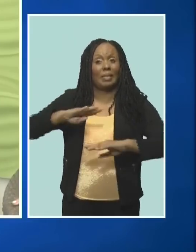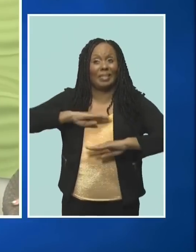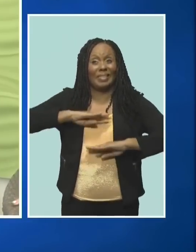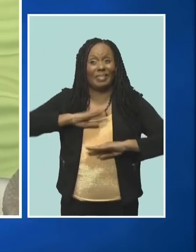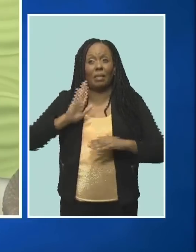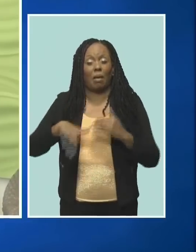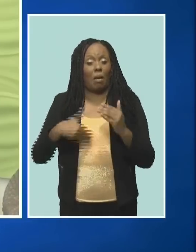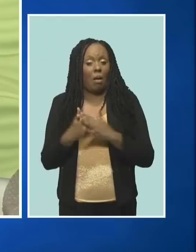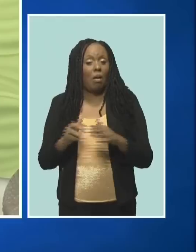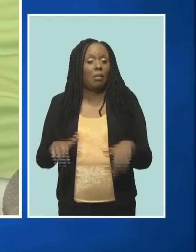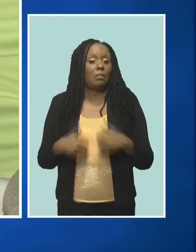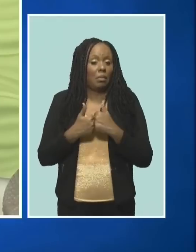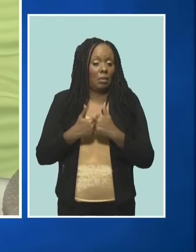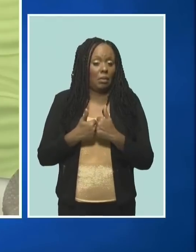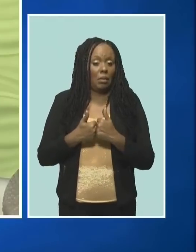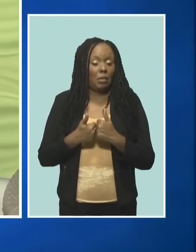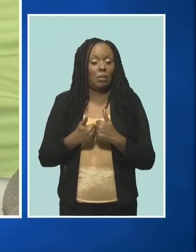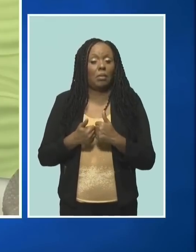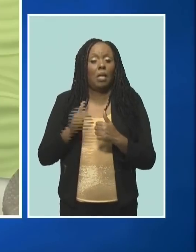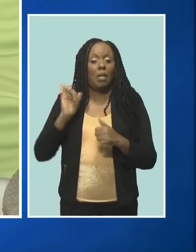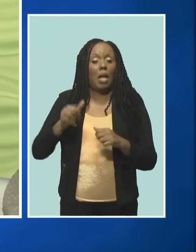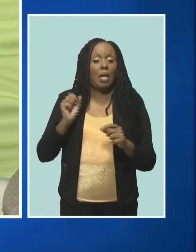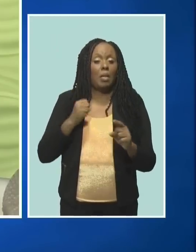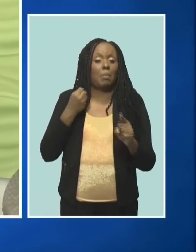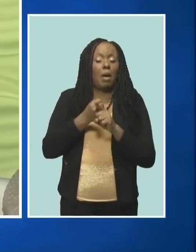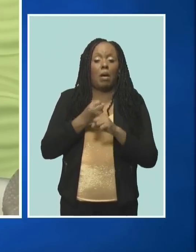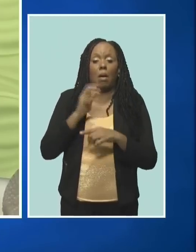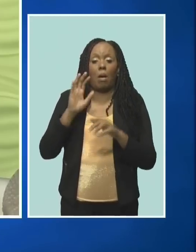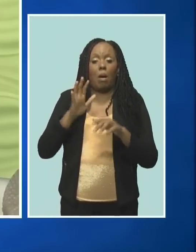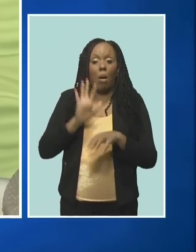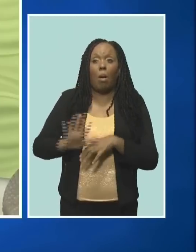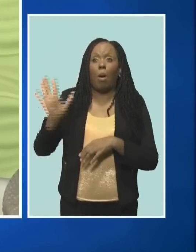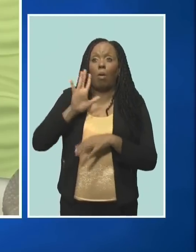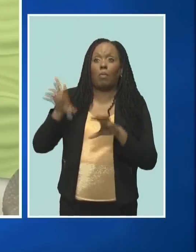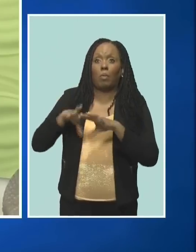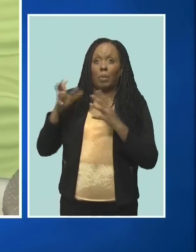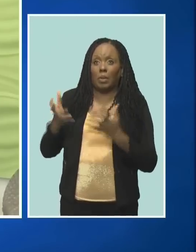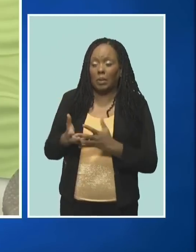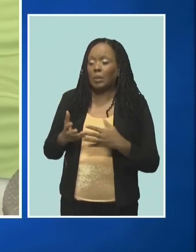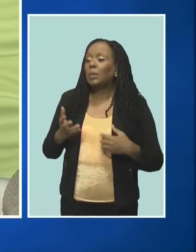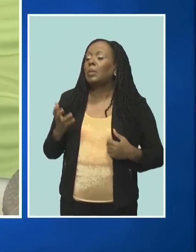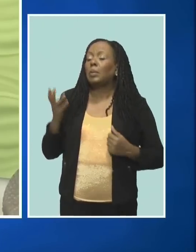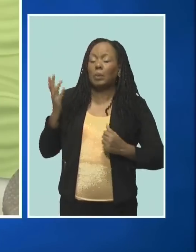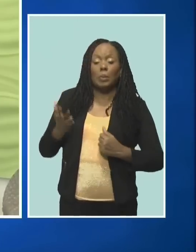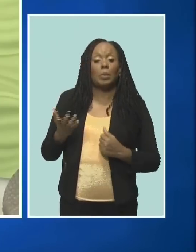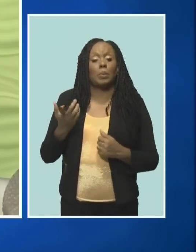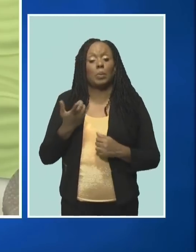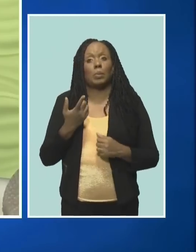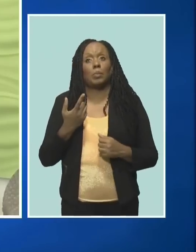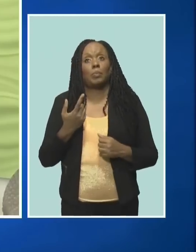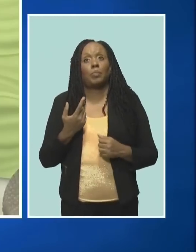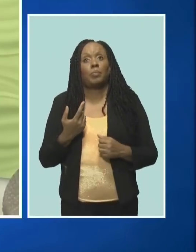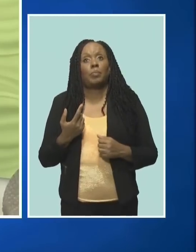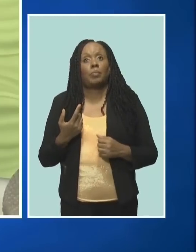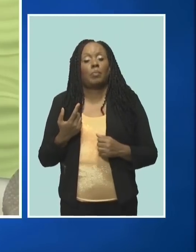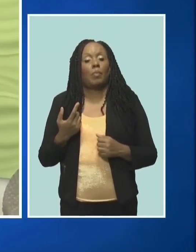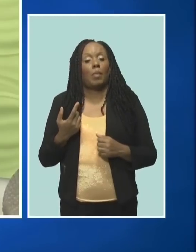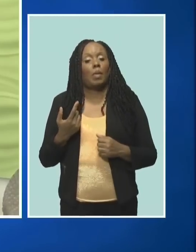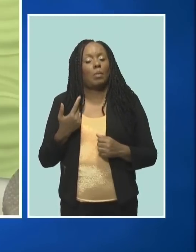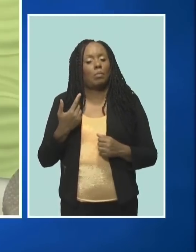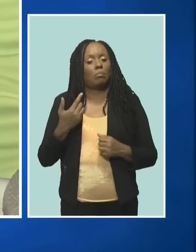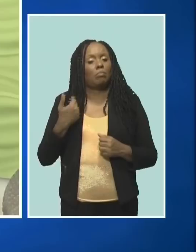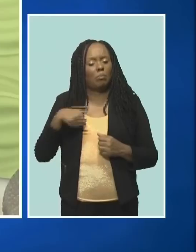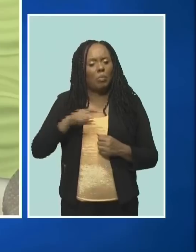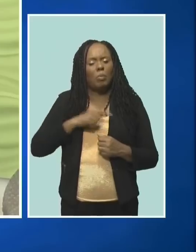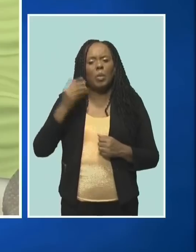challenges of a new world order. We are transforming from a more analog society, if you will, where we have to actually physically go places and